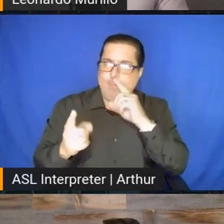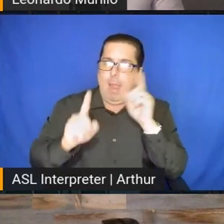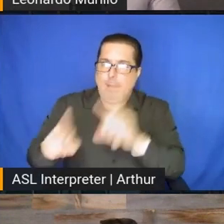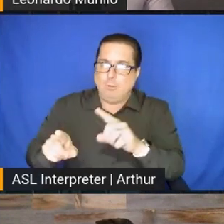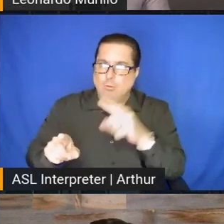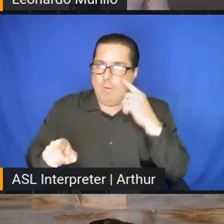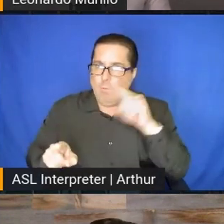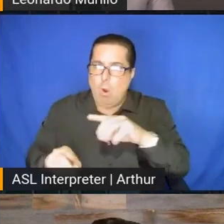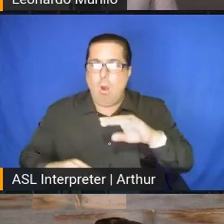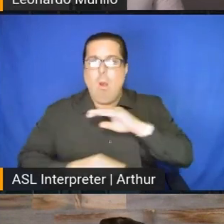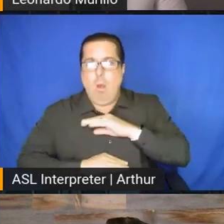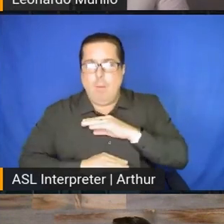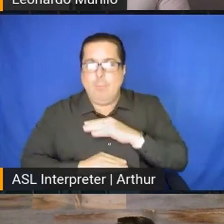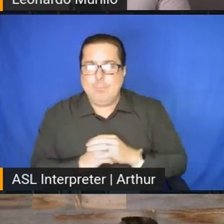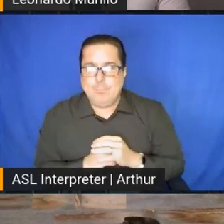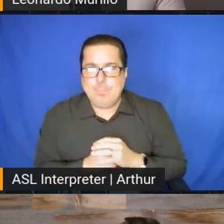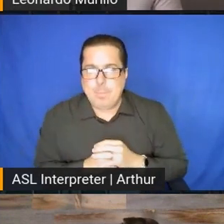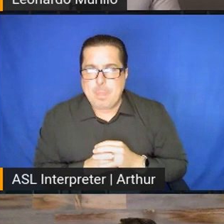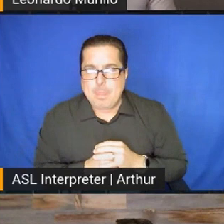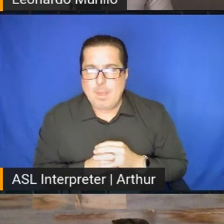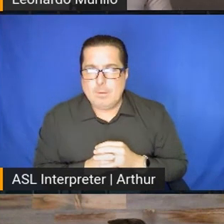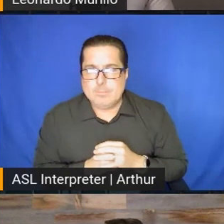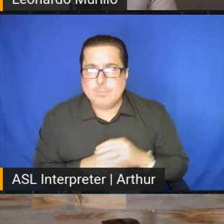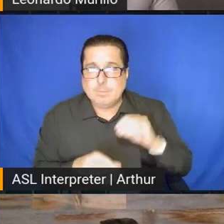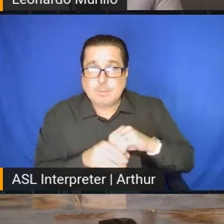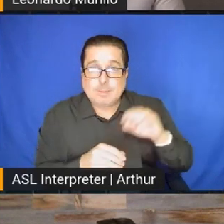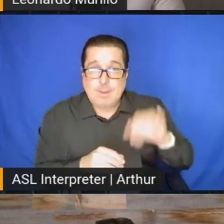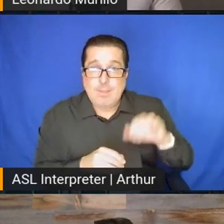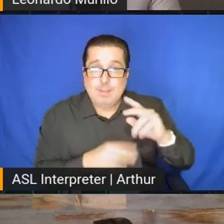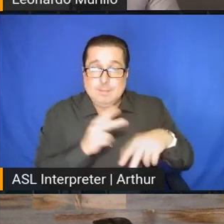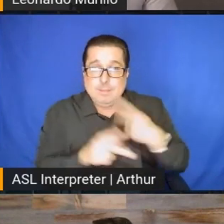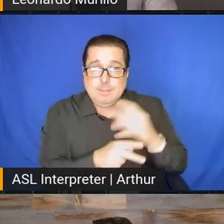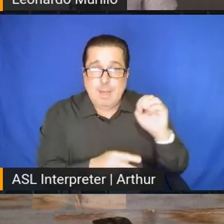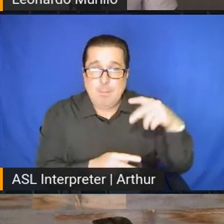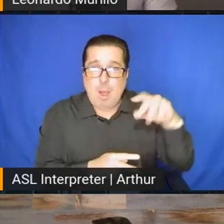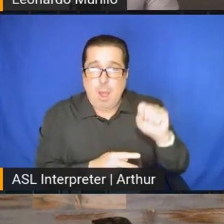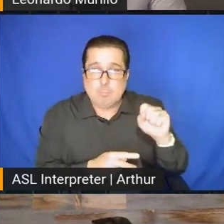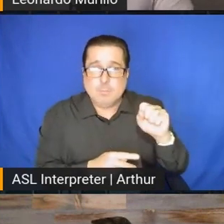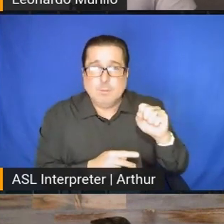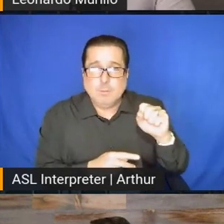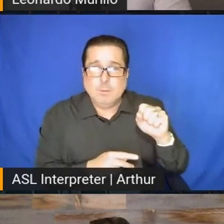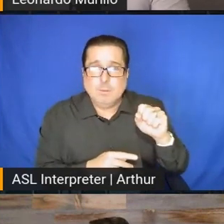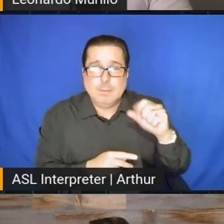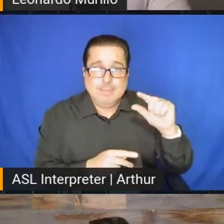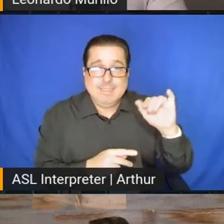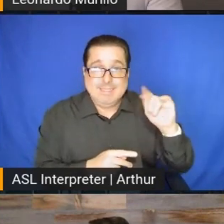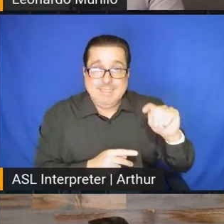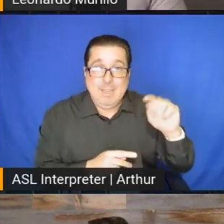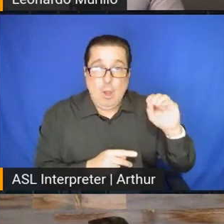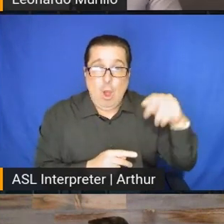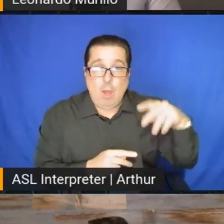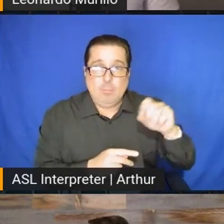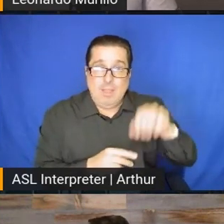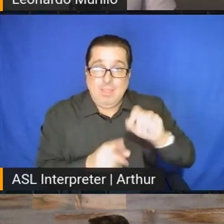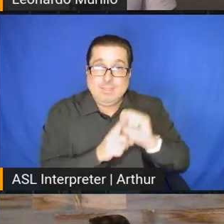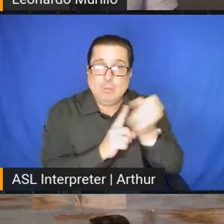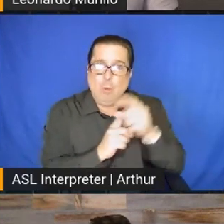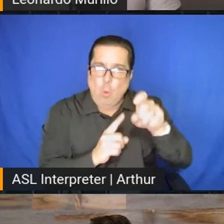even doing GitOps, for this type of scenario, like disaster recovery, high availability, you really still you need to